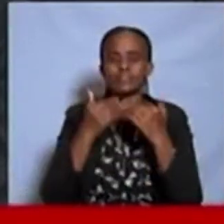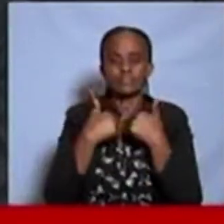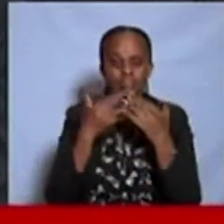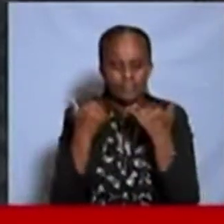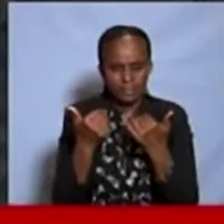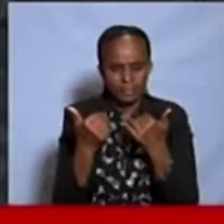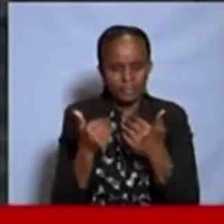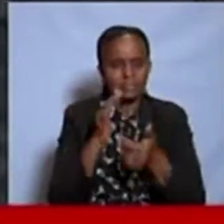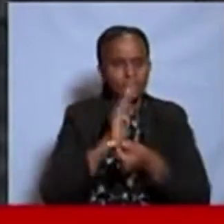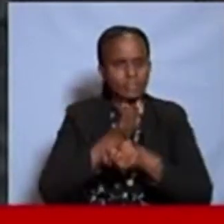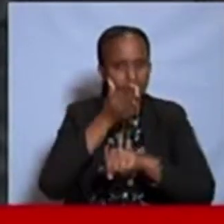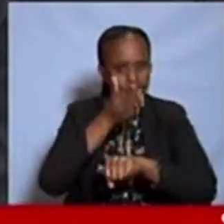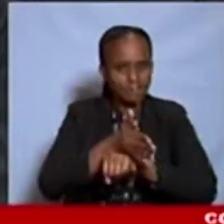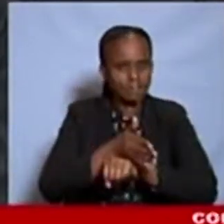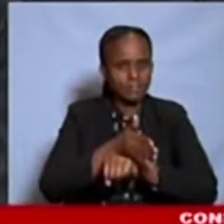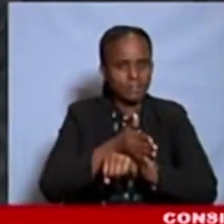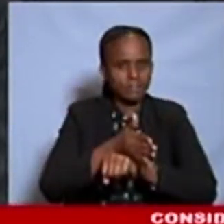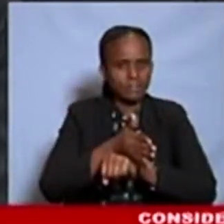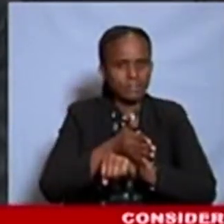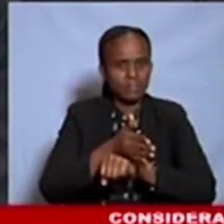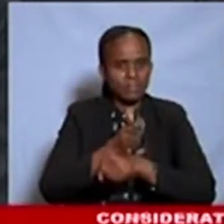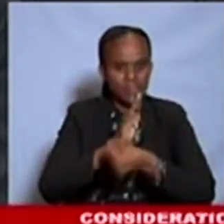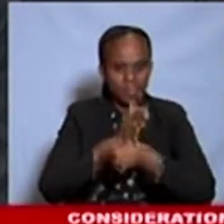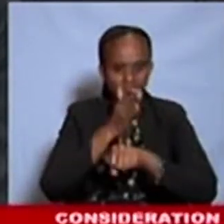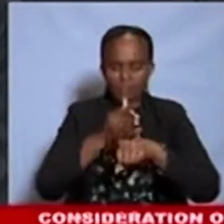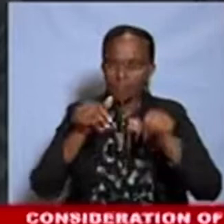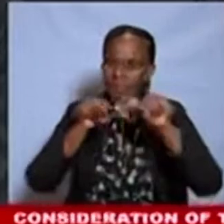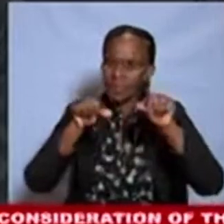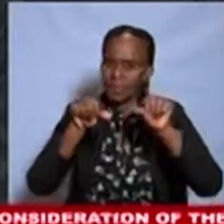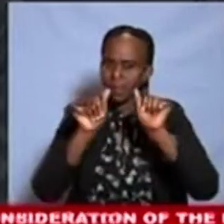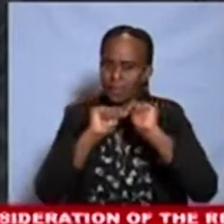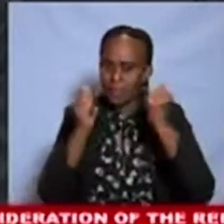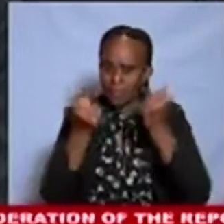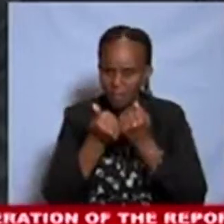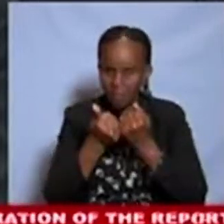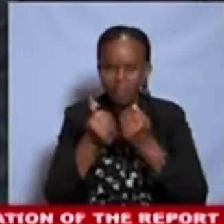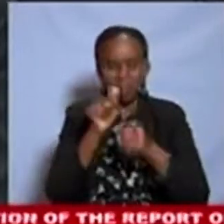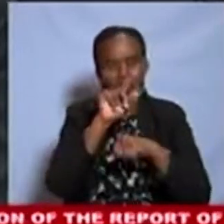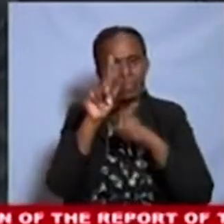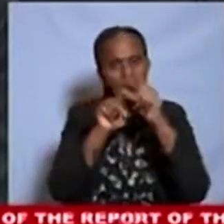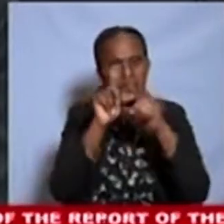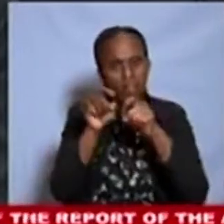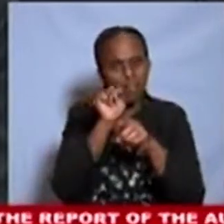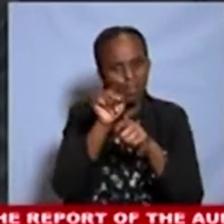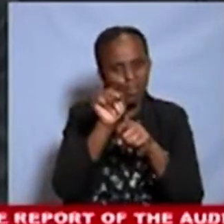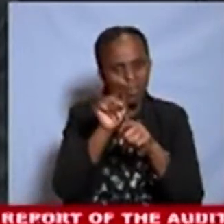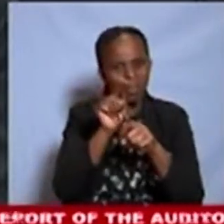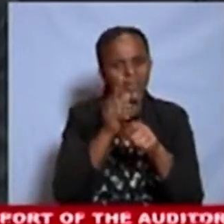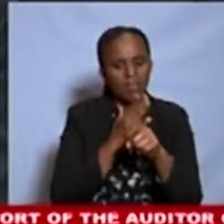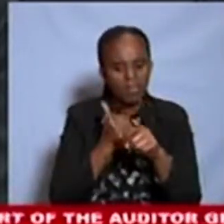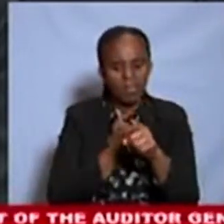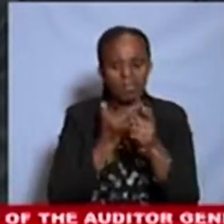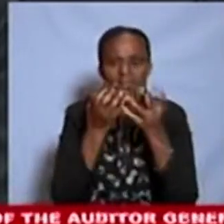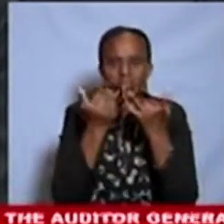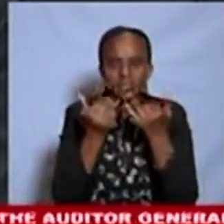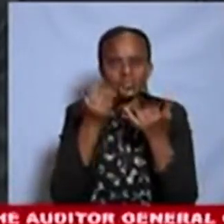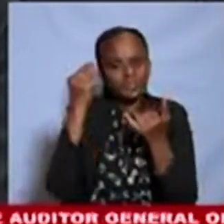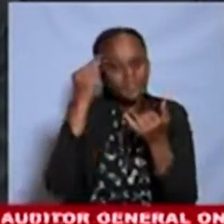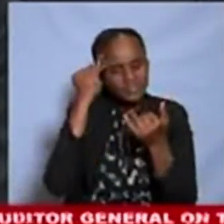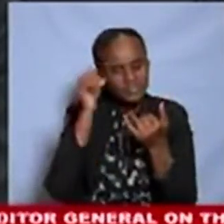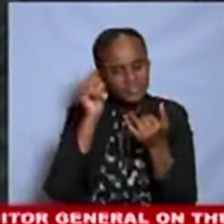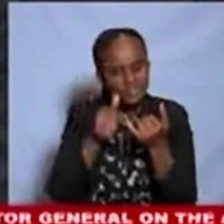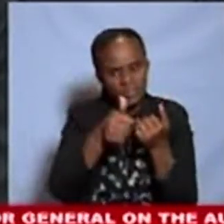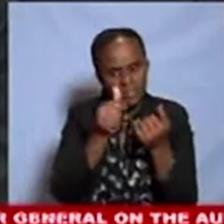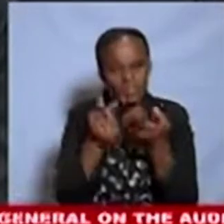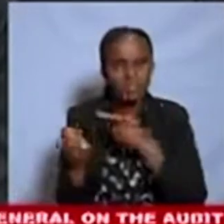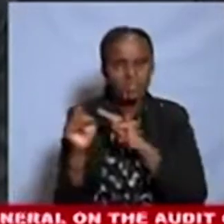Immediately after the Auditor General queries you, I would want to find out, where did you get the